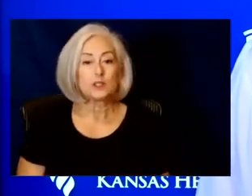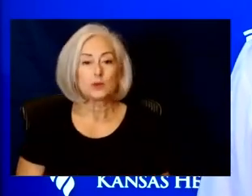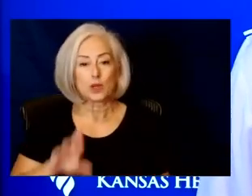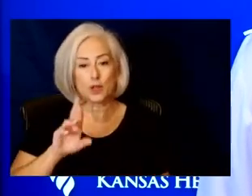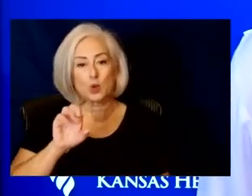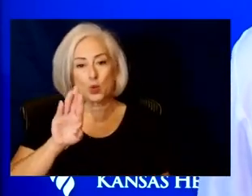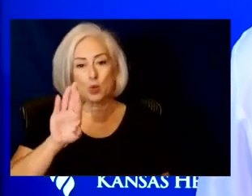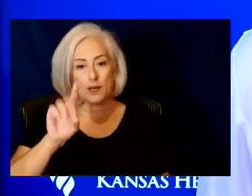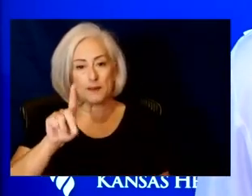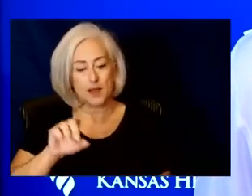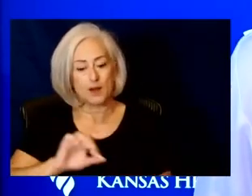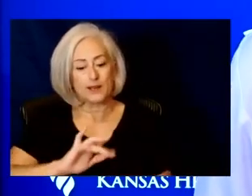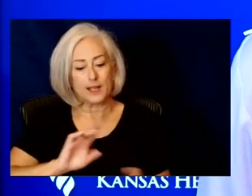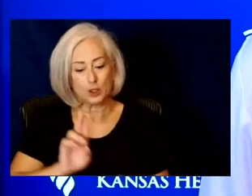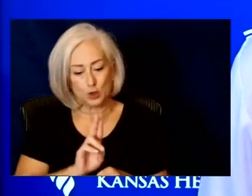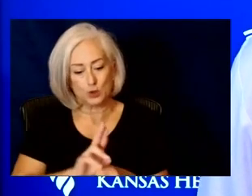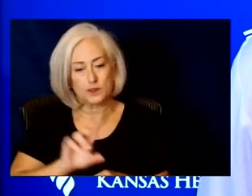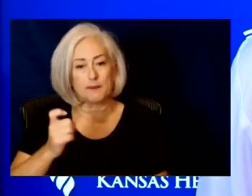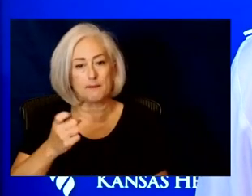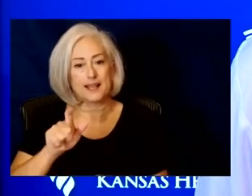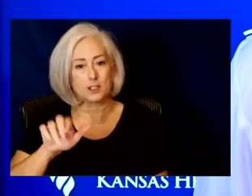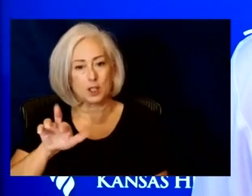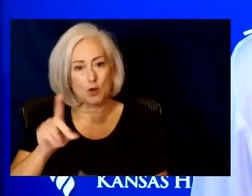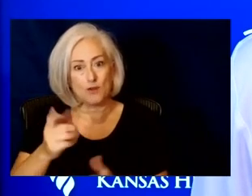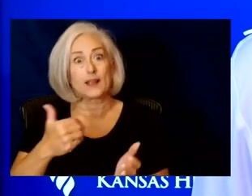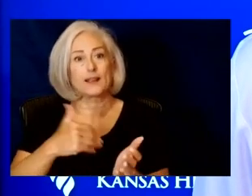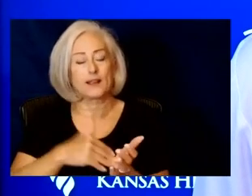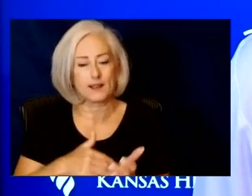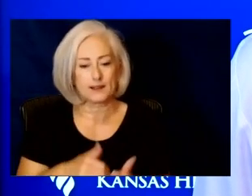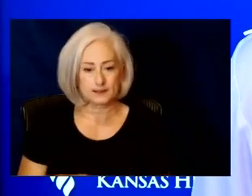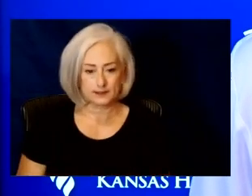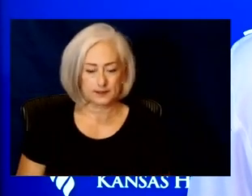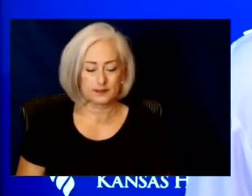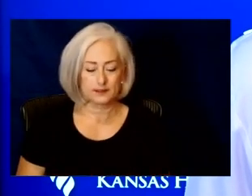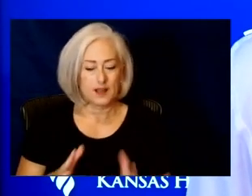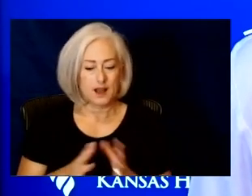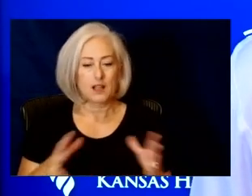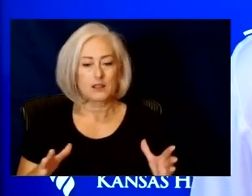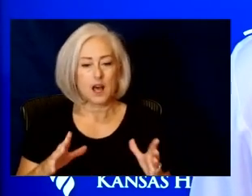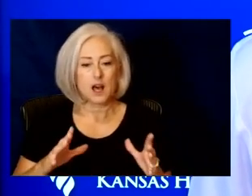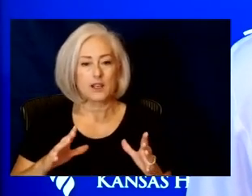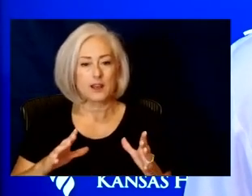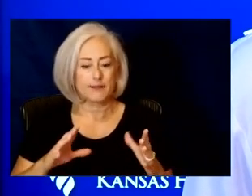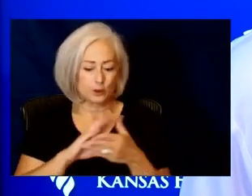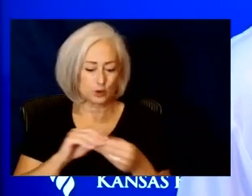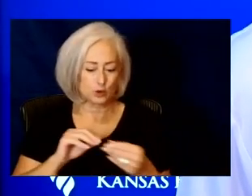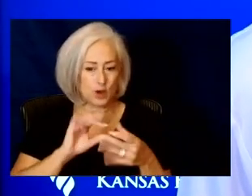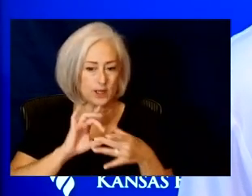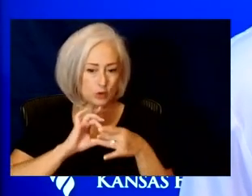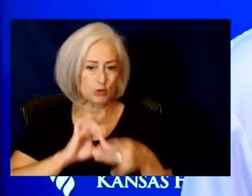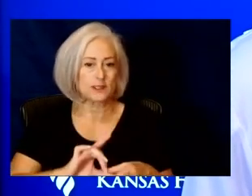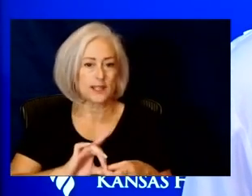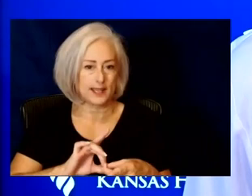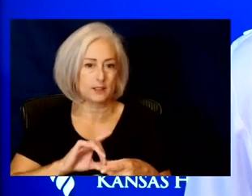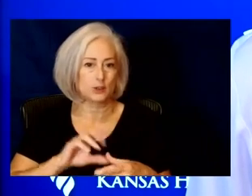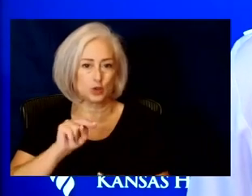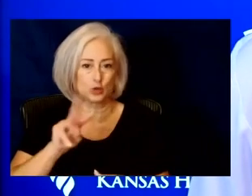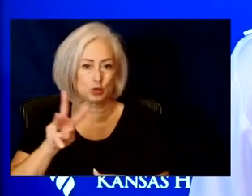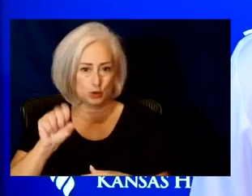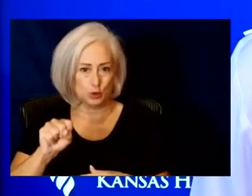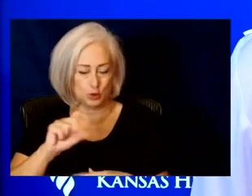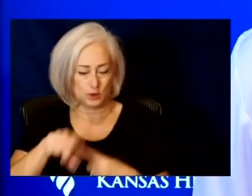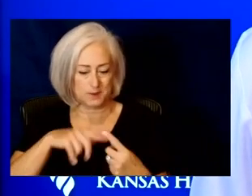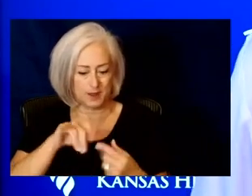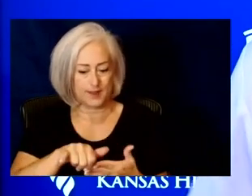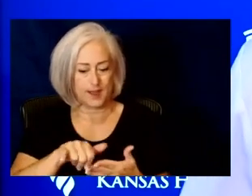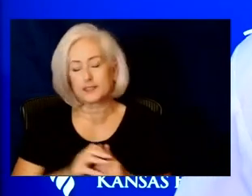again. But I think in general, and there are a lot of stories about this right now in the news media also, in general, what we know